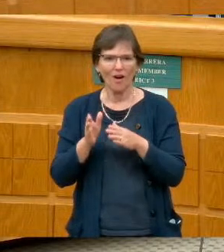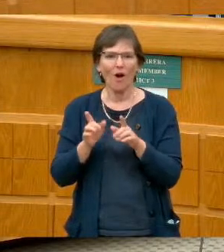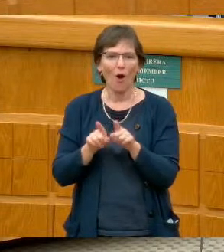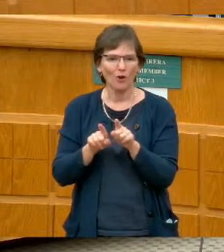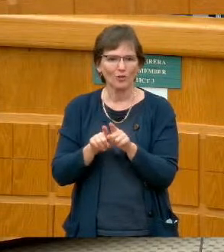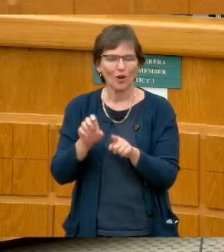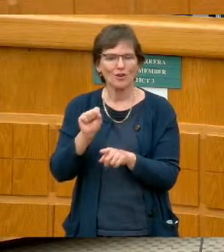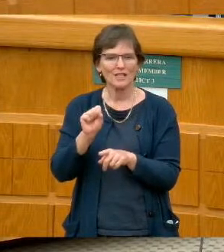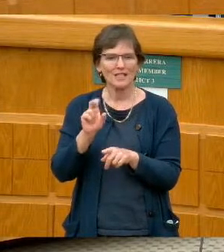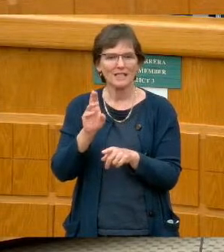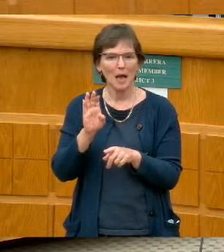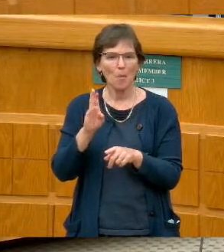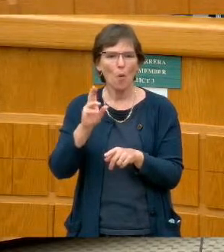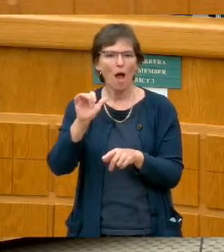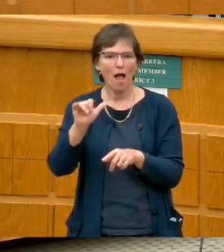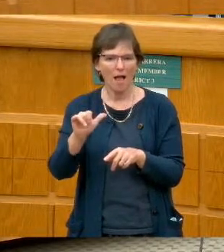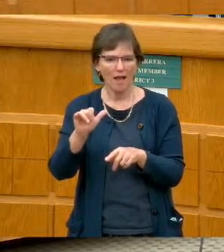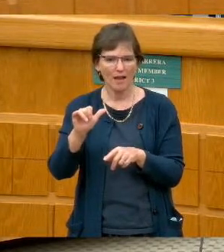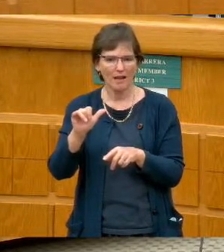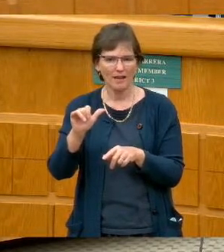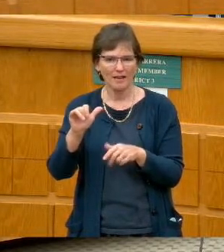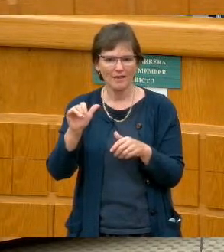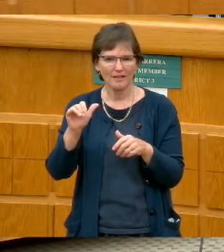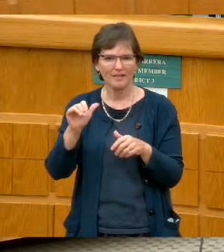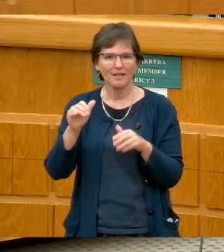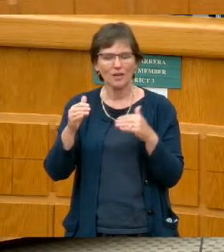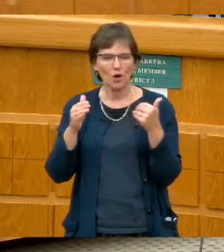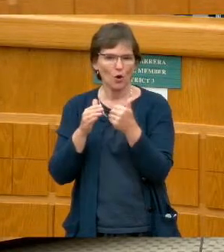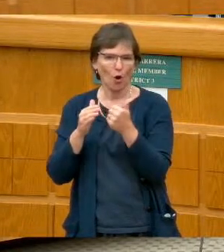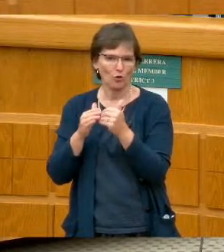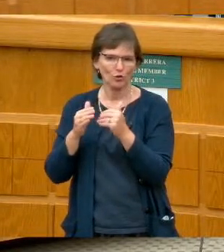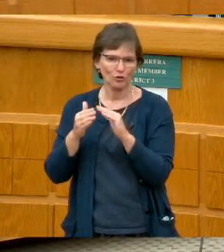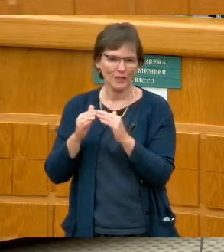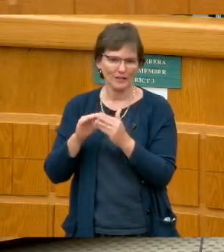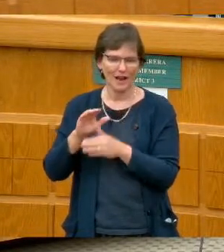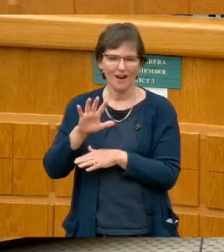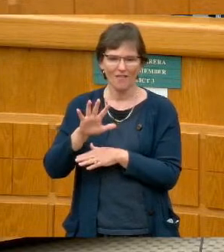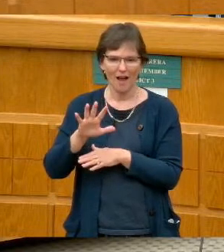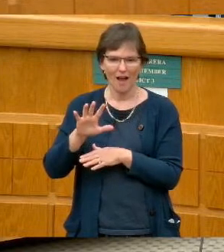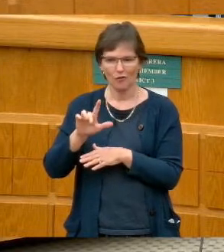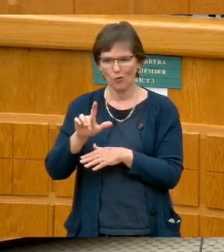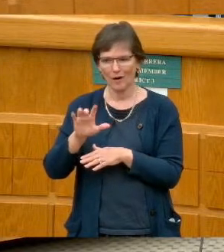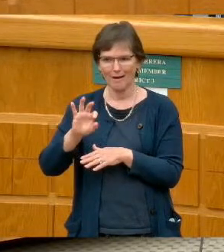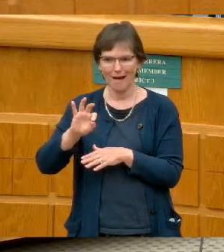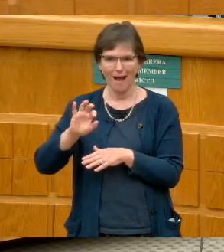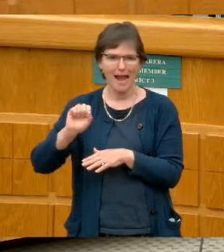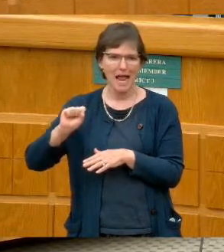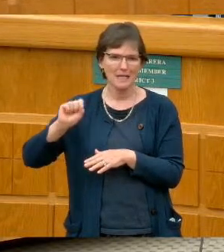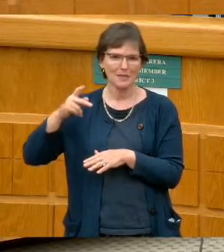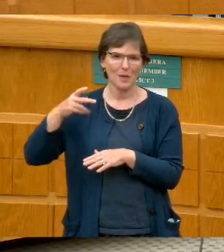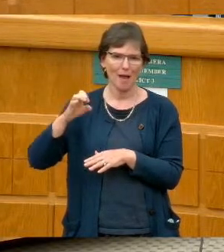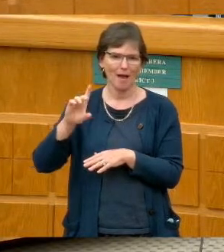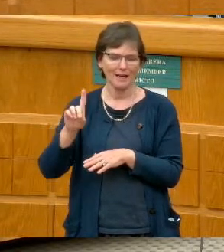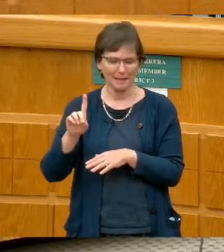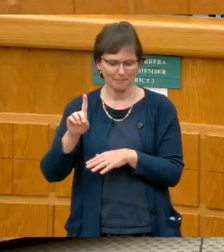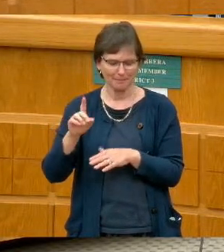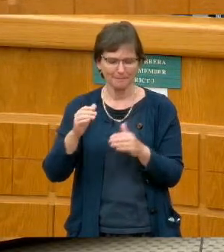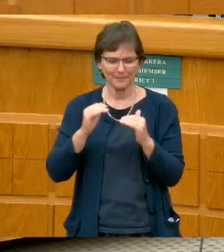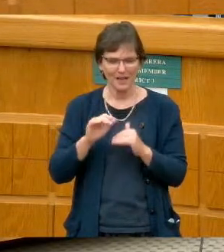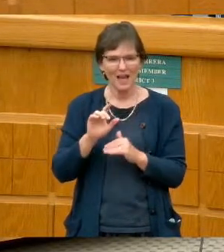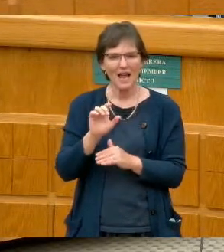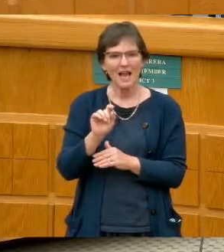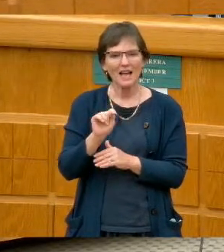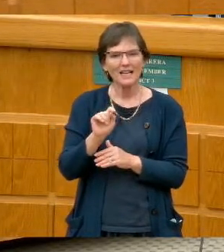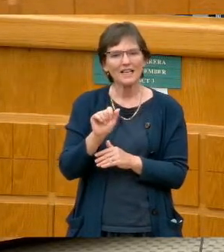at 10529. Sweet Swirl, Taqueria Jalisco, Taqueria Mi